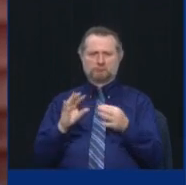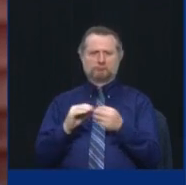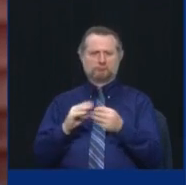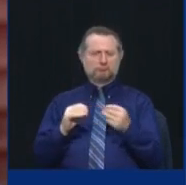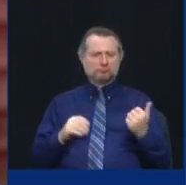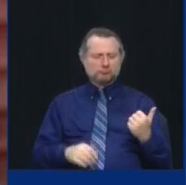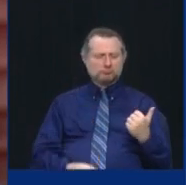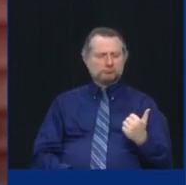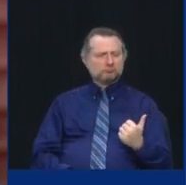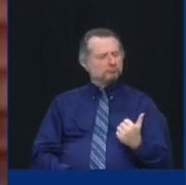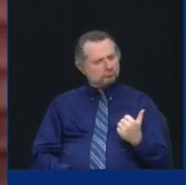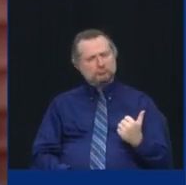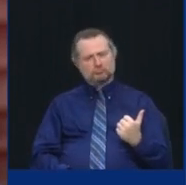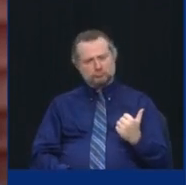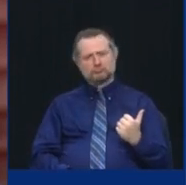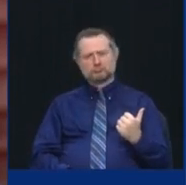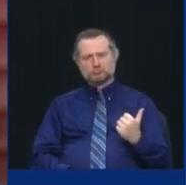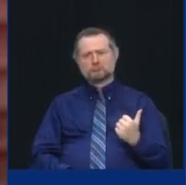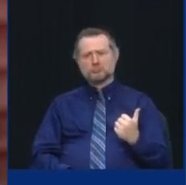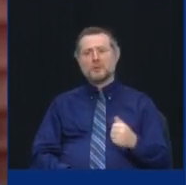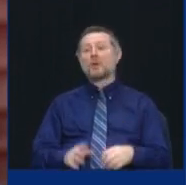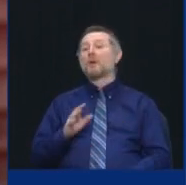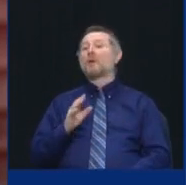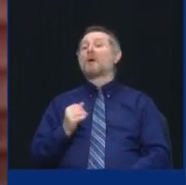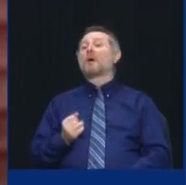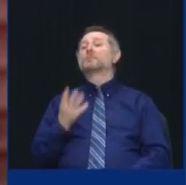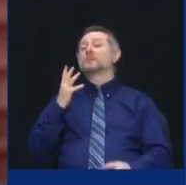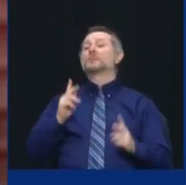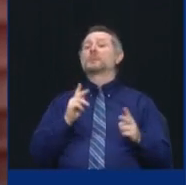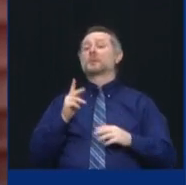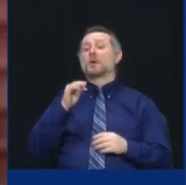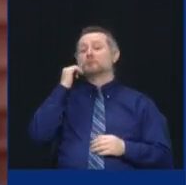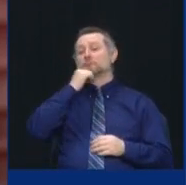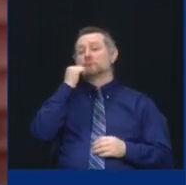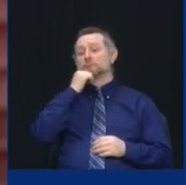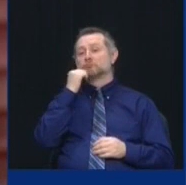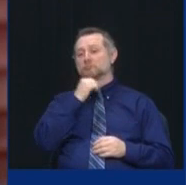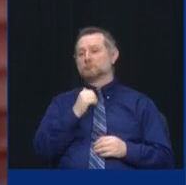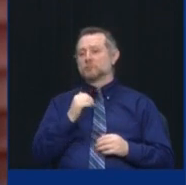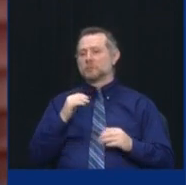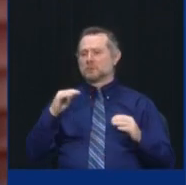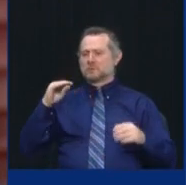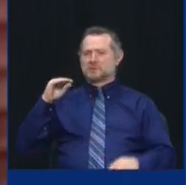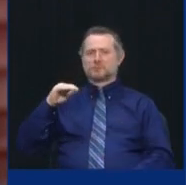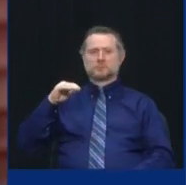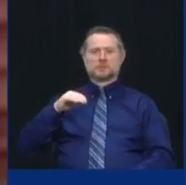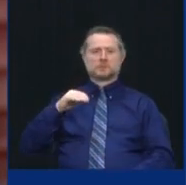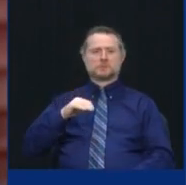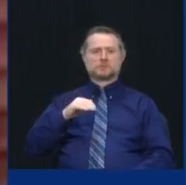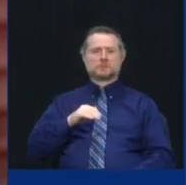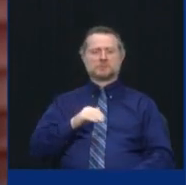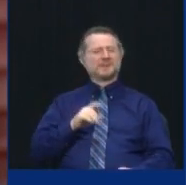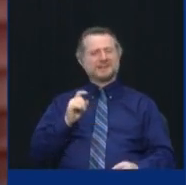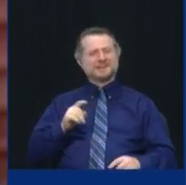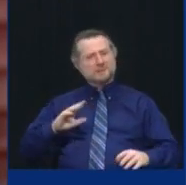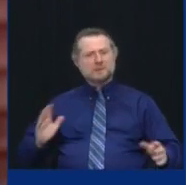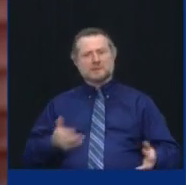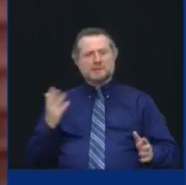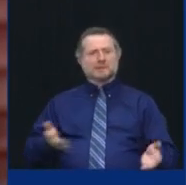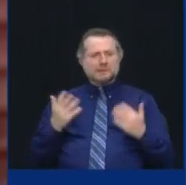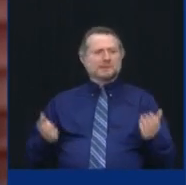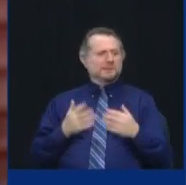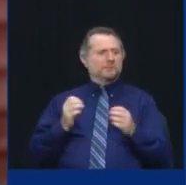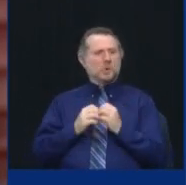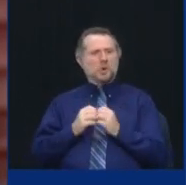We have slowed down on the vaccinations, as you know, and that's a problem. We have to get more people vaccinated. We